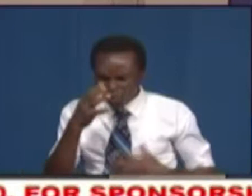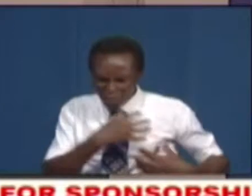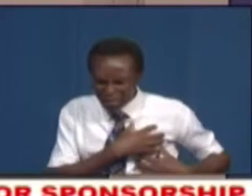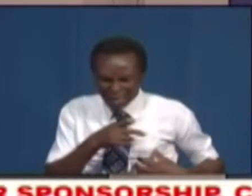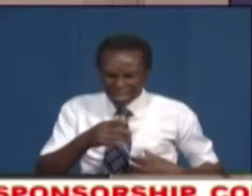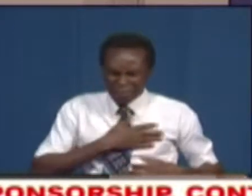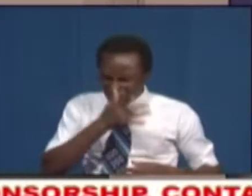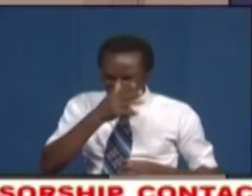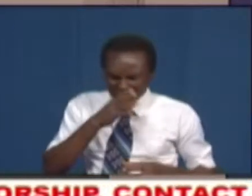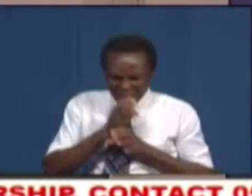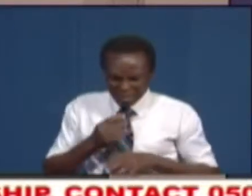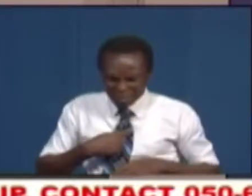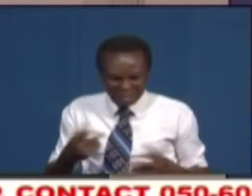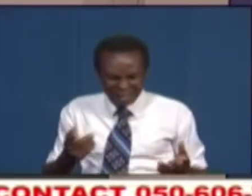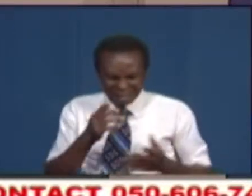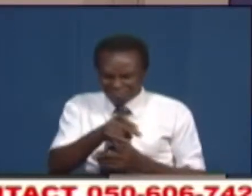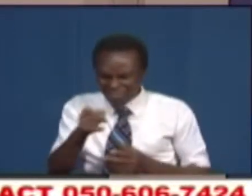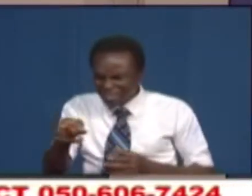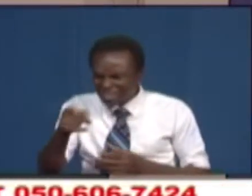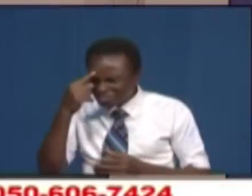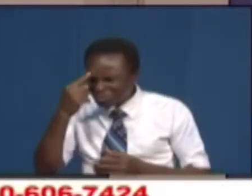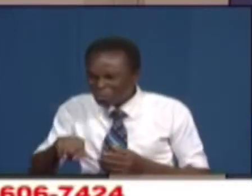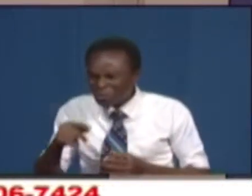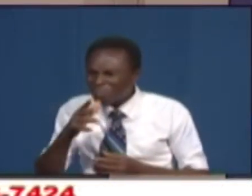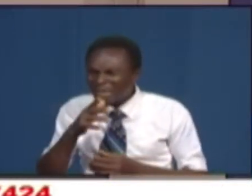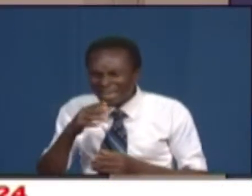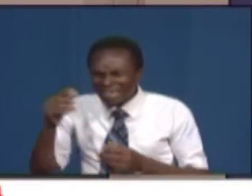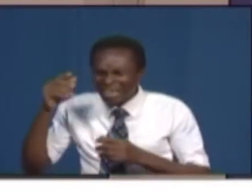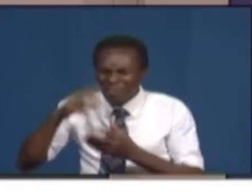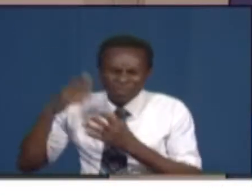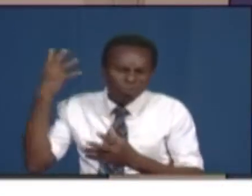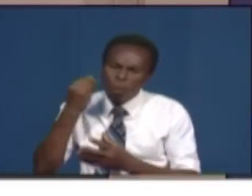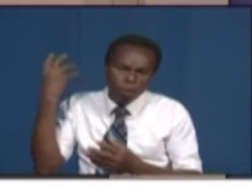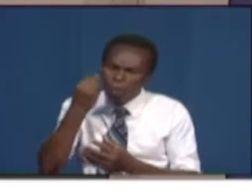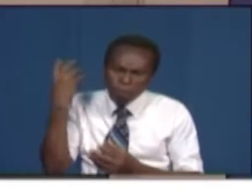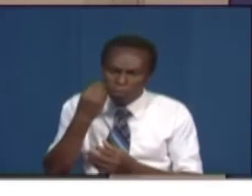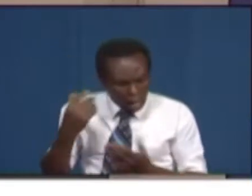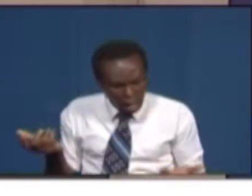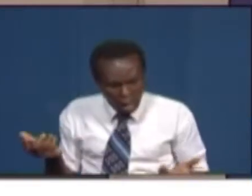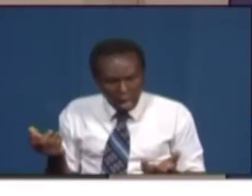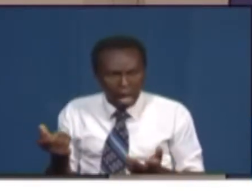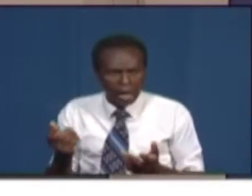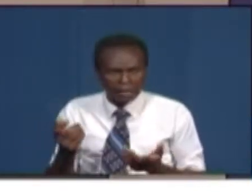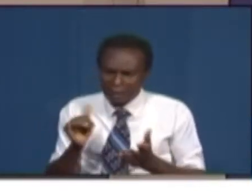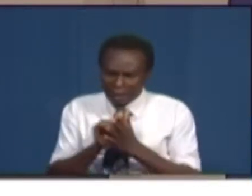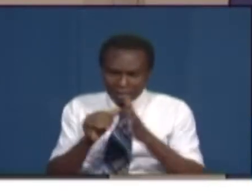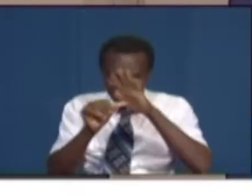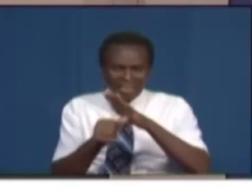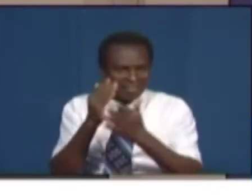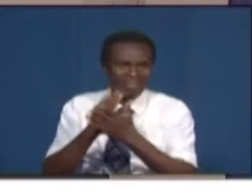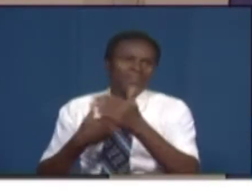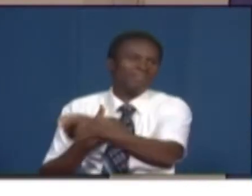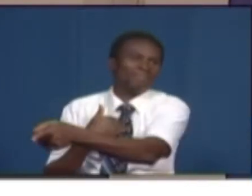or their dad doing something. So there's a lot to talk about in terms of emotional well-being, and I hope that you have started. I've seen a